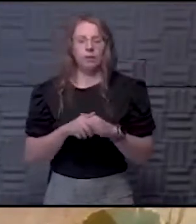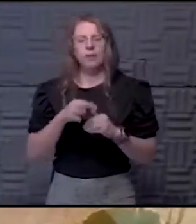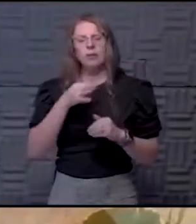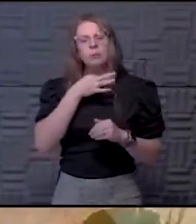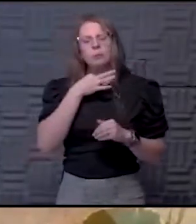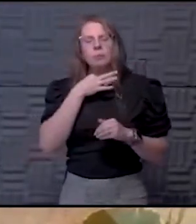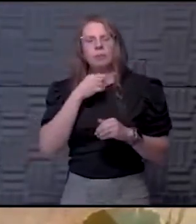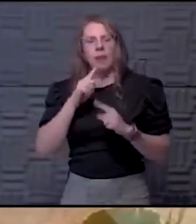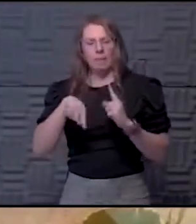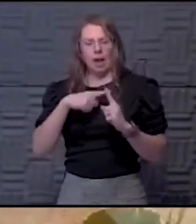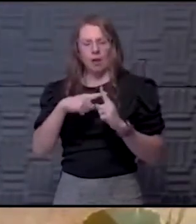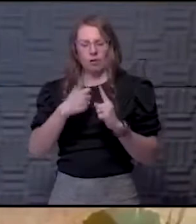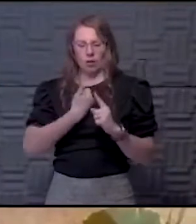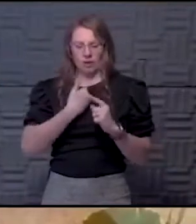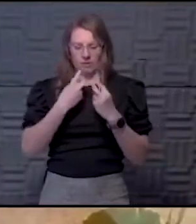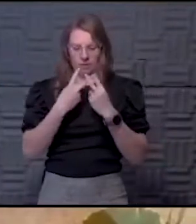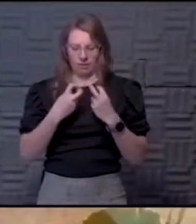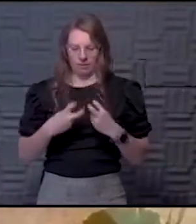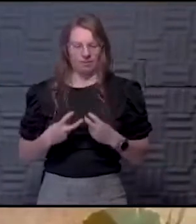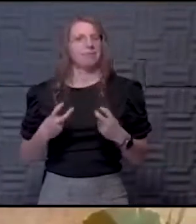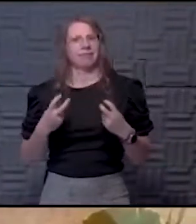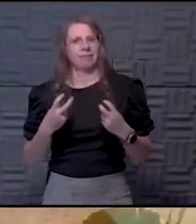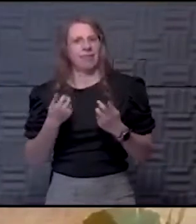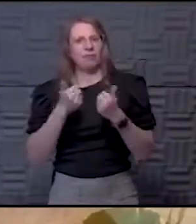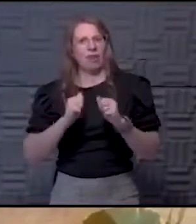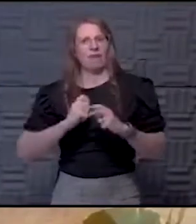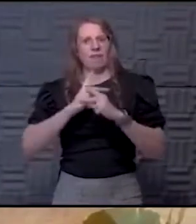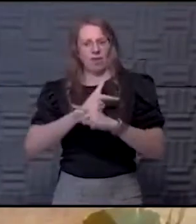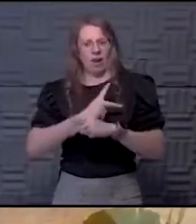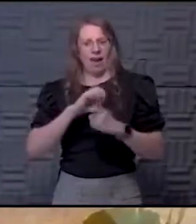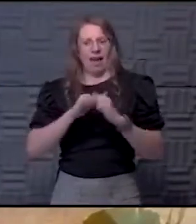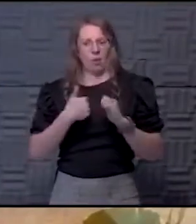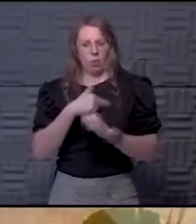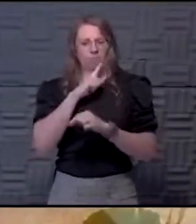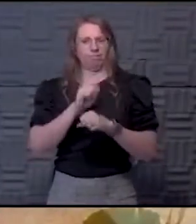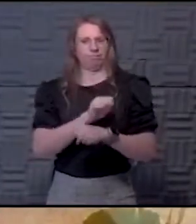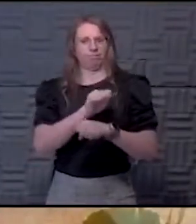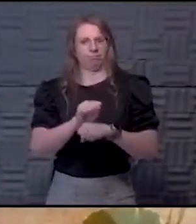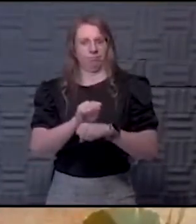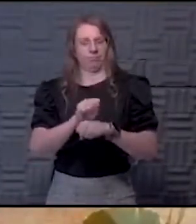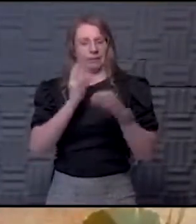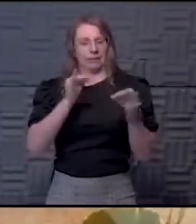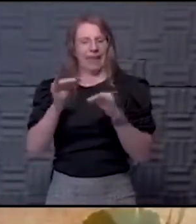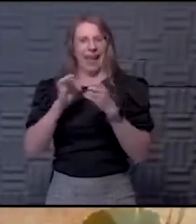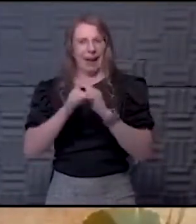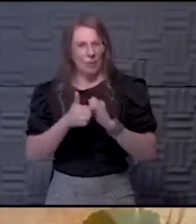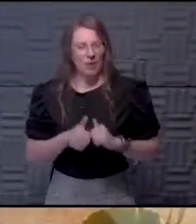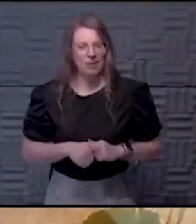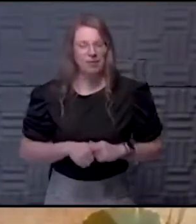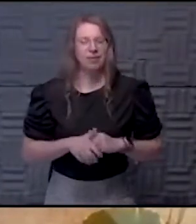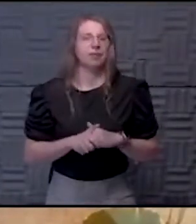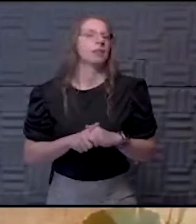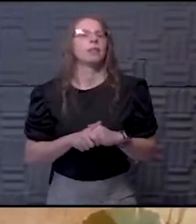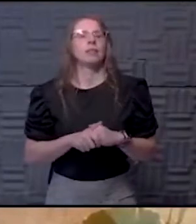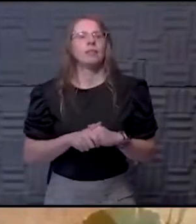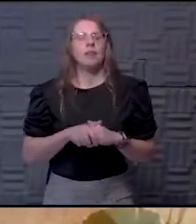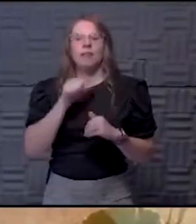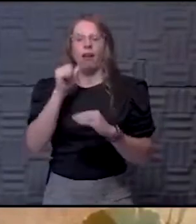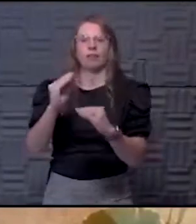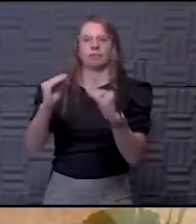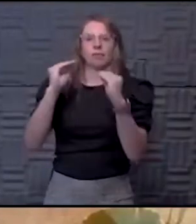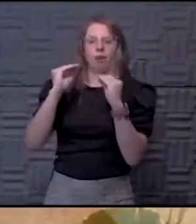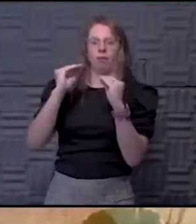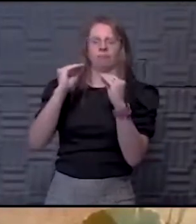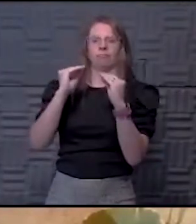about ourselves to try to figure out how we actually make decisions. We're not really taught how